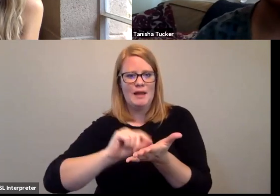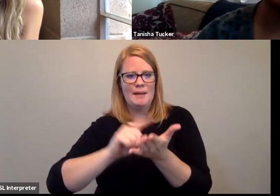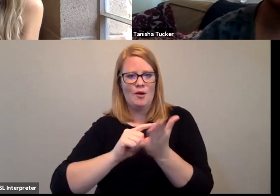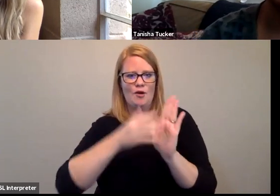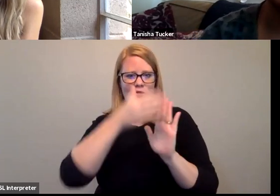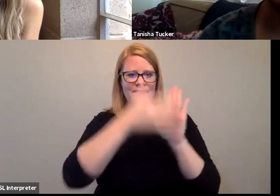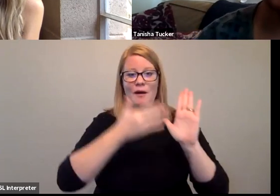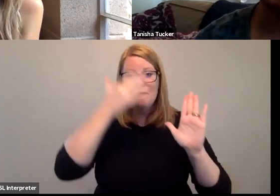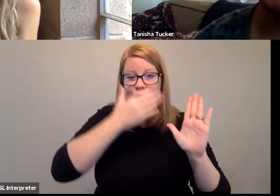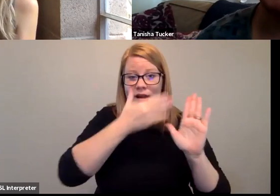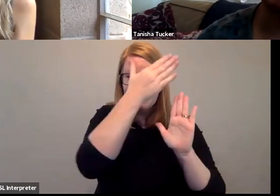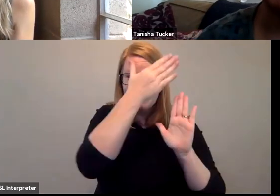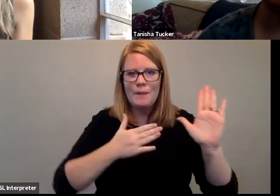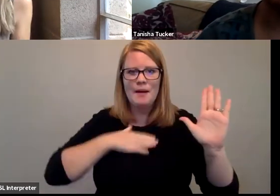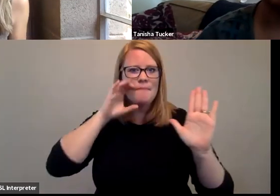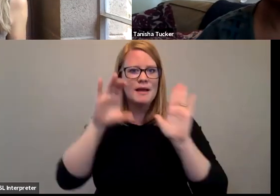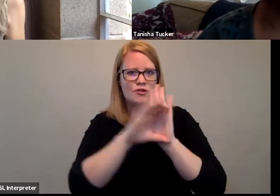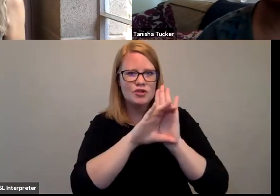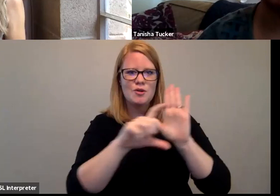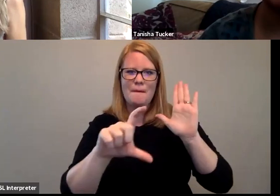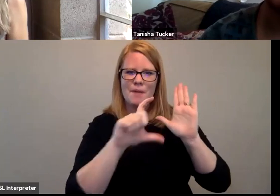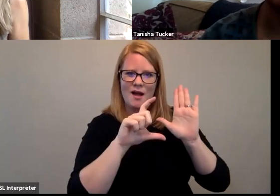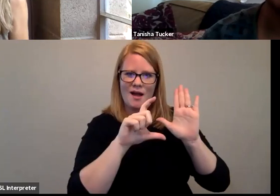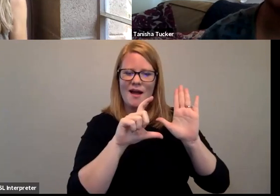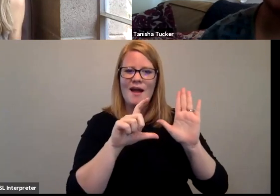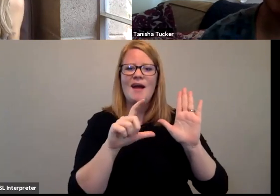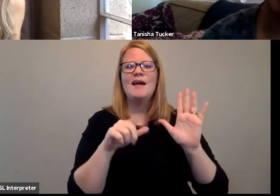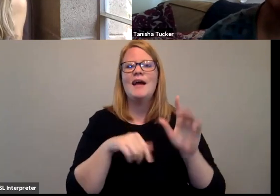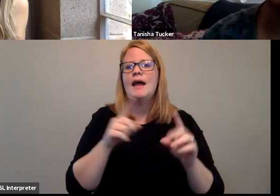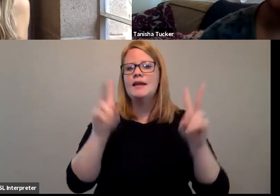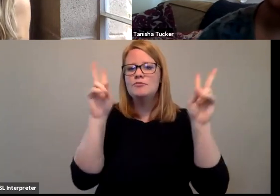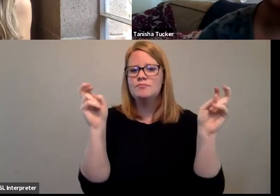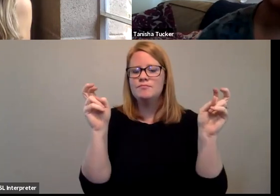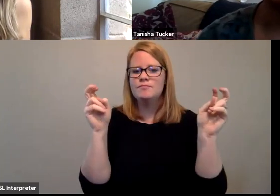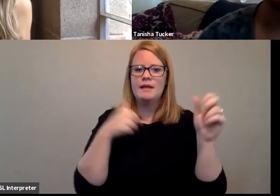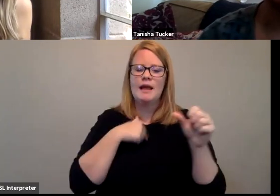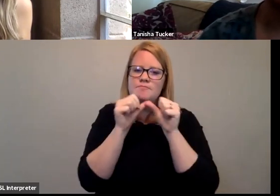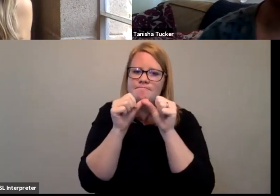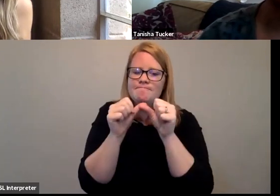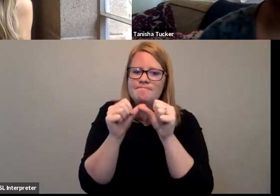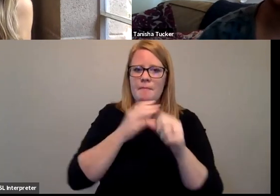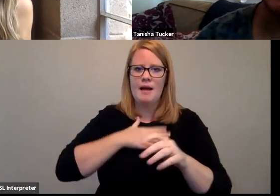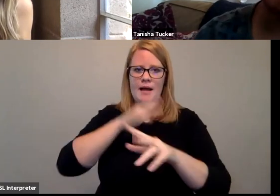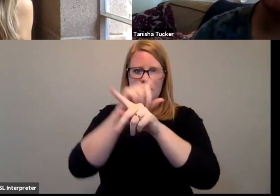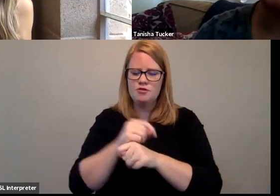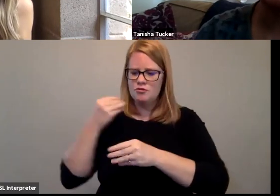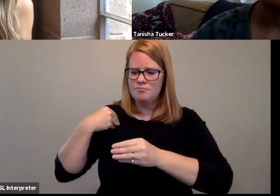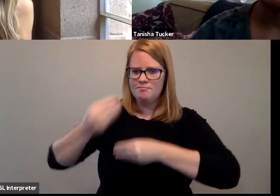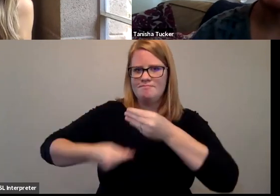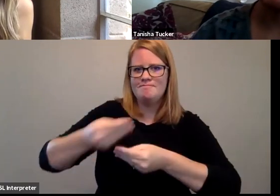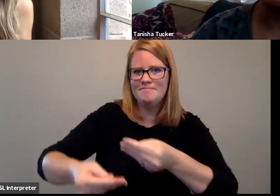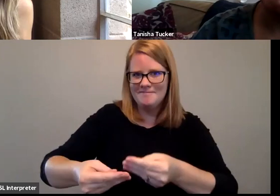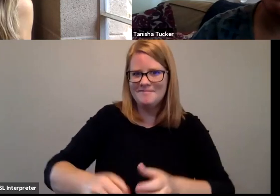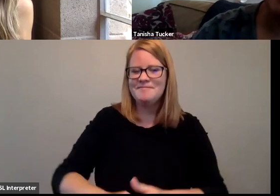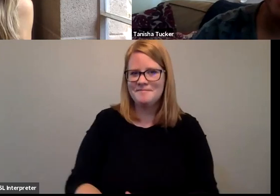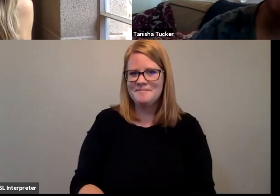but it was titled that I'm still keeping that tradition alive. And it hit in the morning,